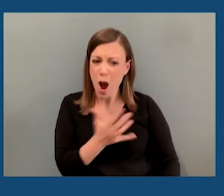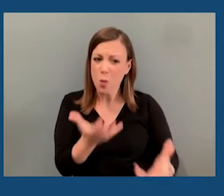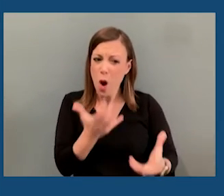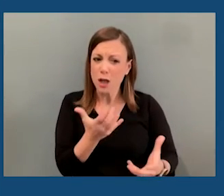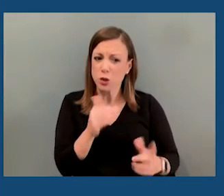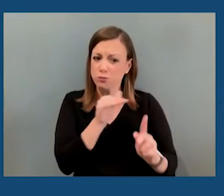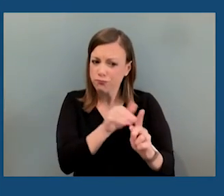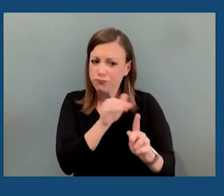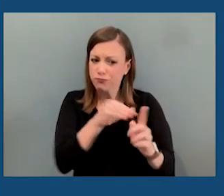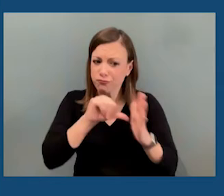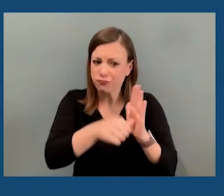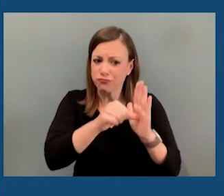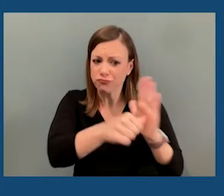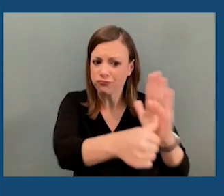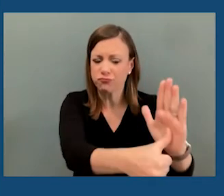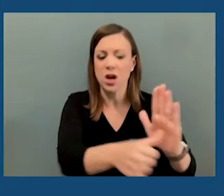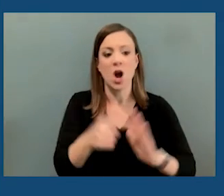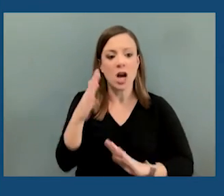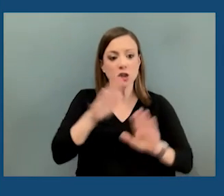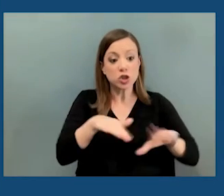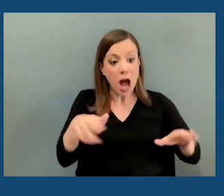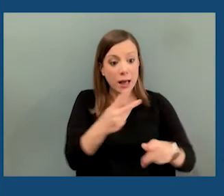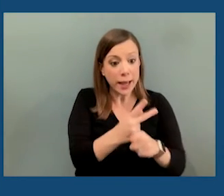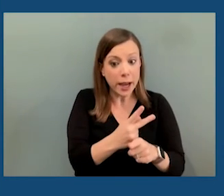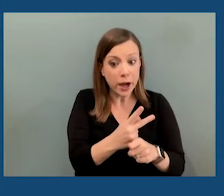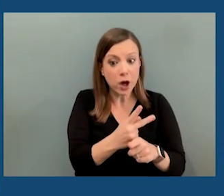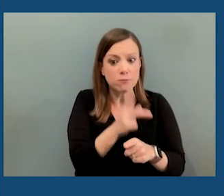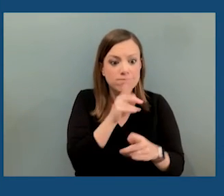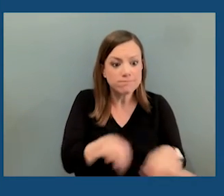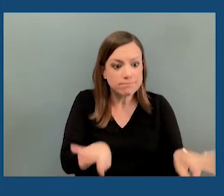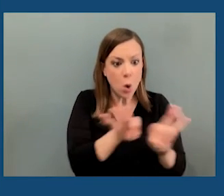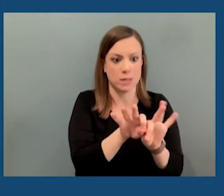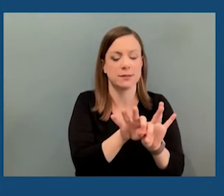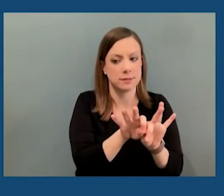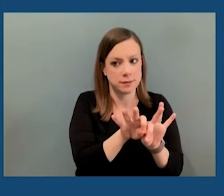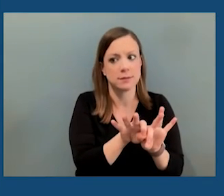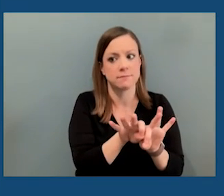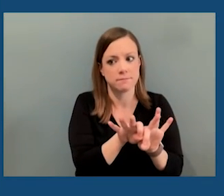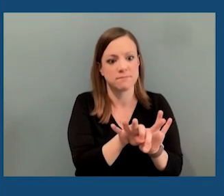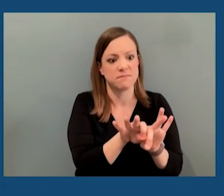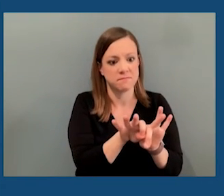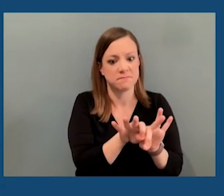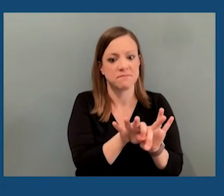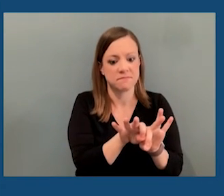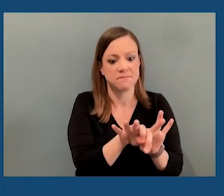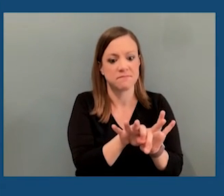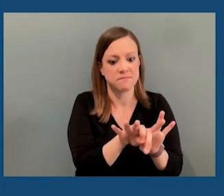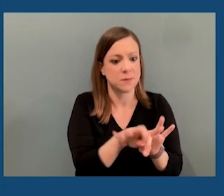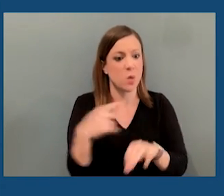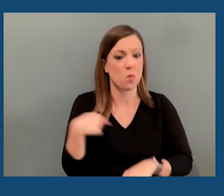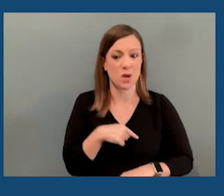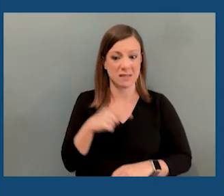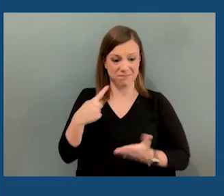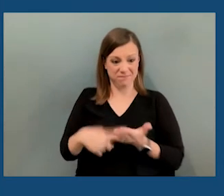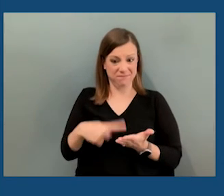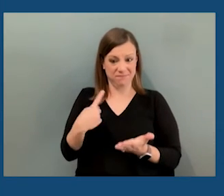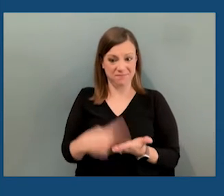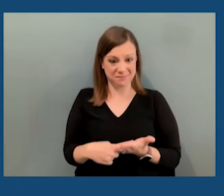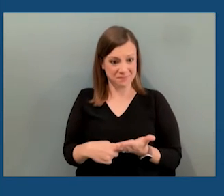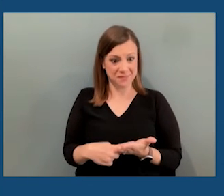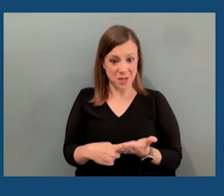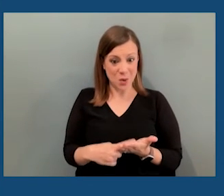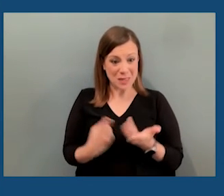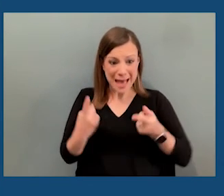care is so important, why I'm leading into my next topic. I'm going to talk about what is being created in a small